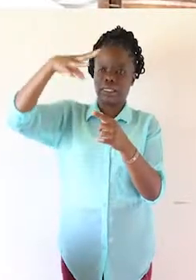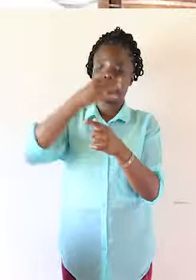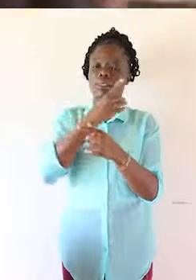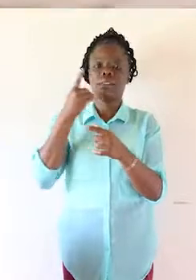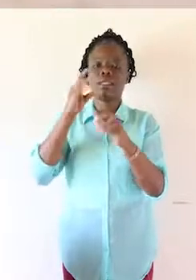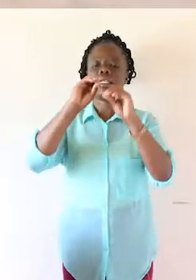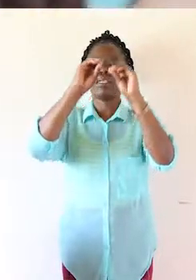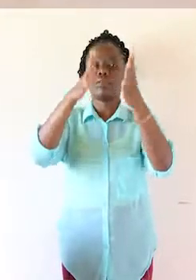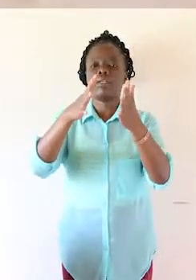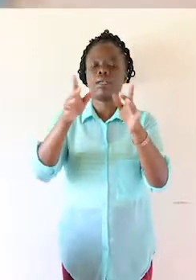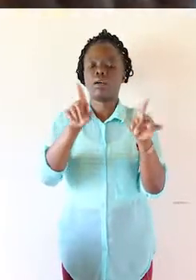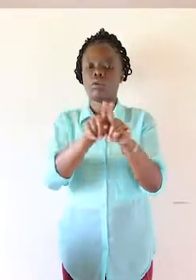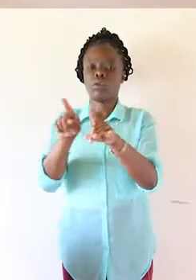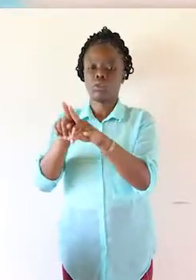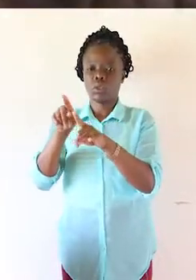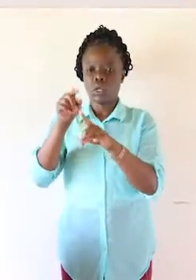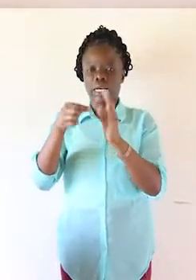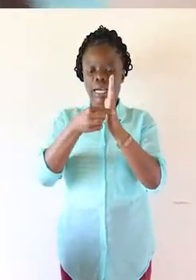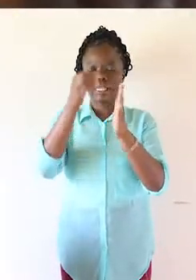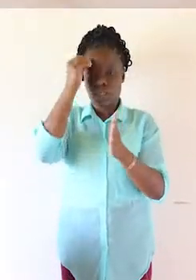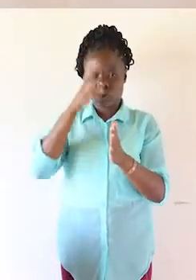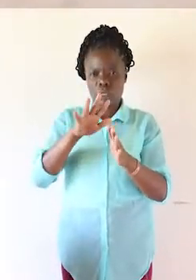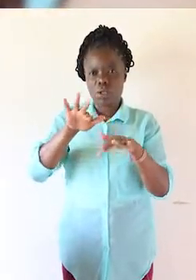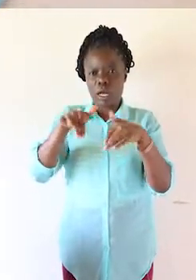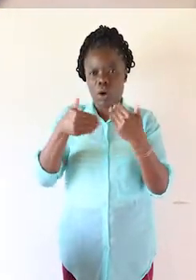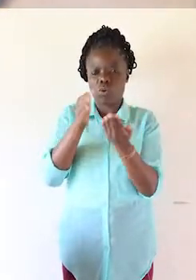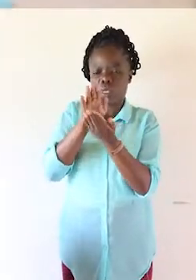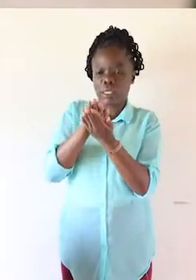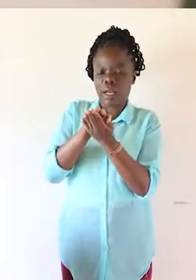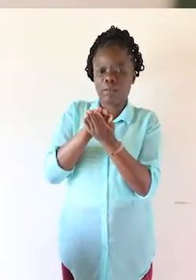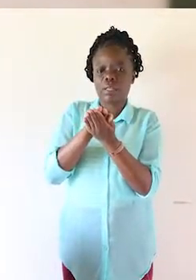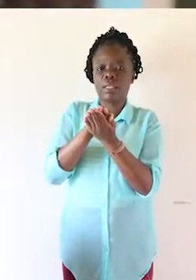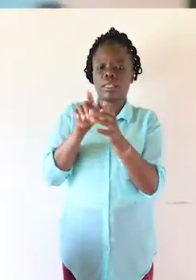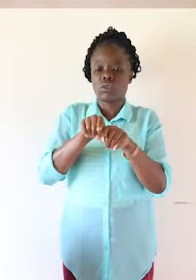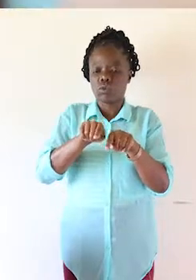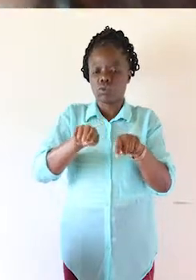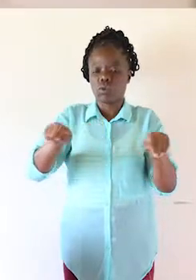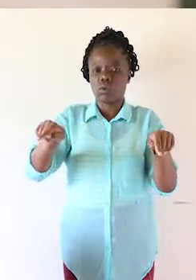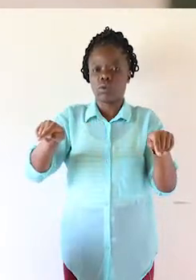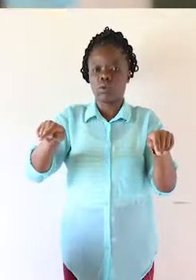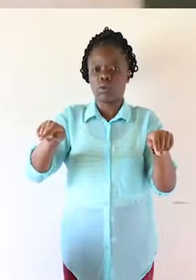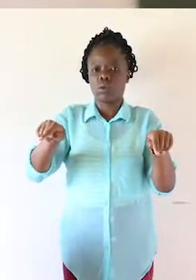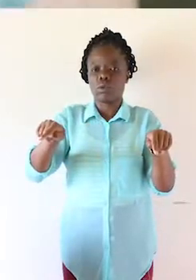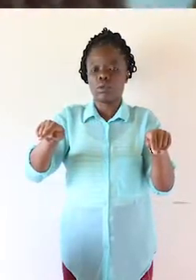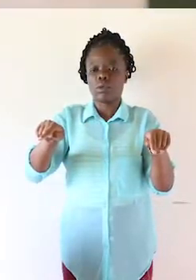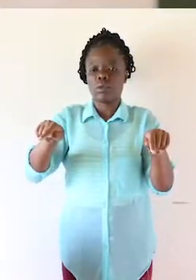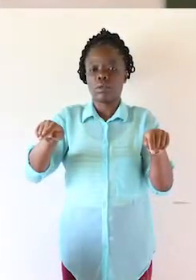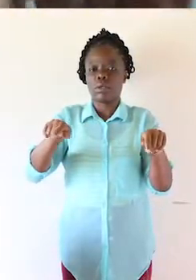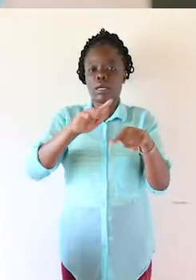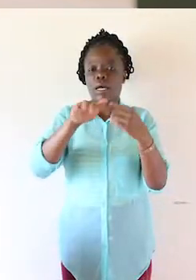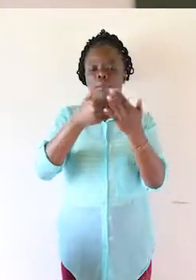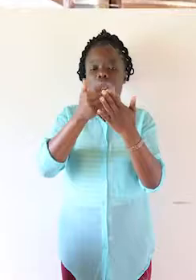dry. The intervener also guides the learner to resand the stool with a fine